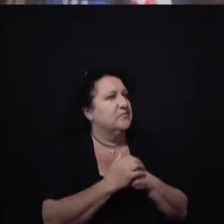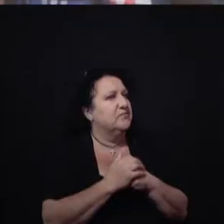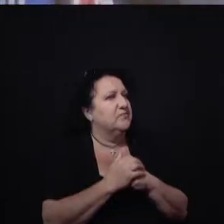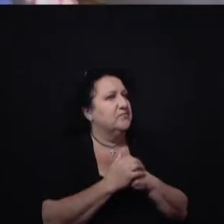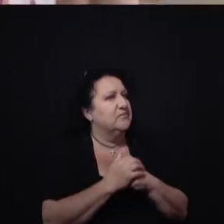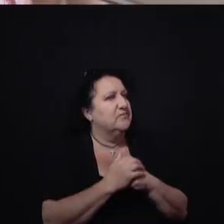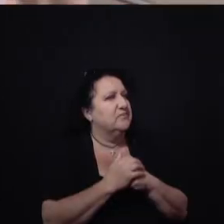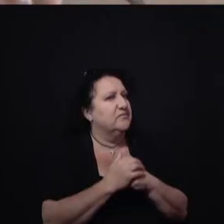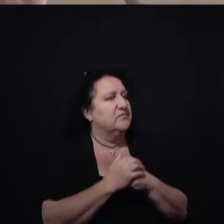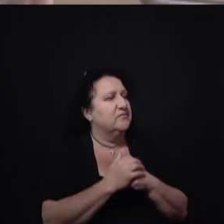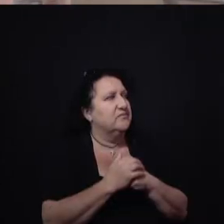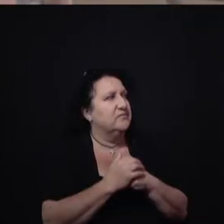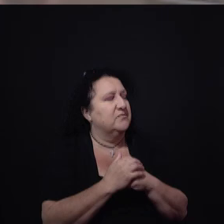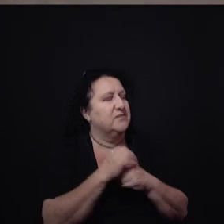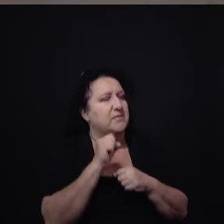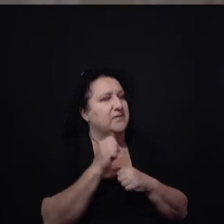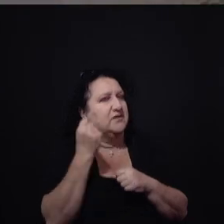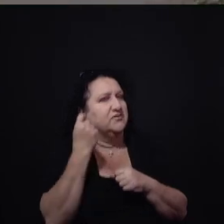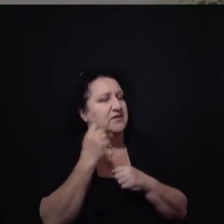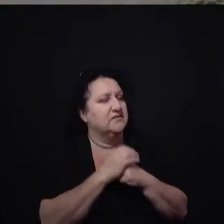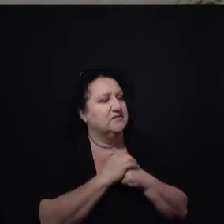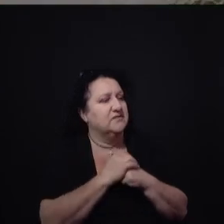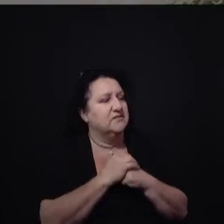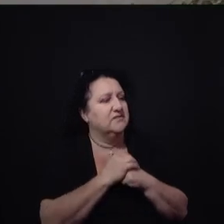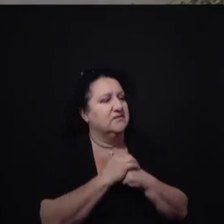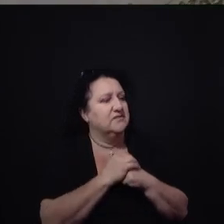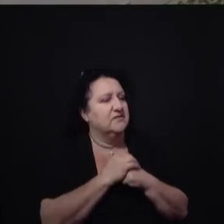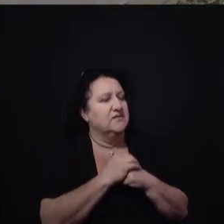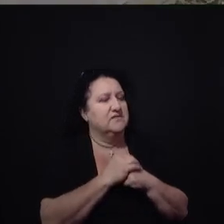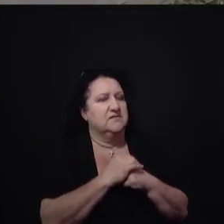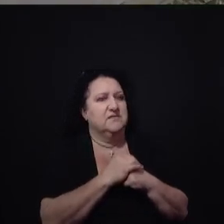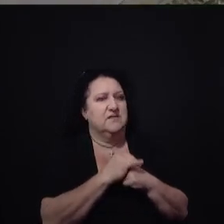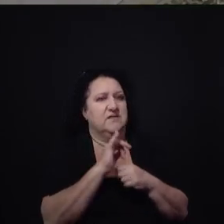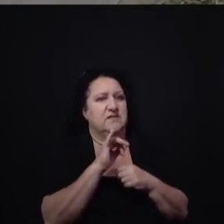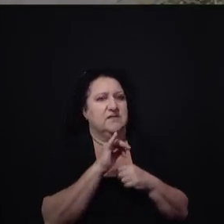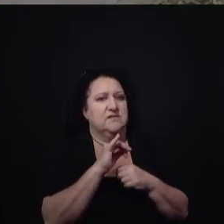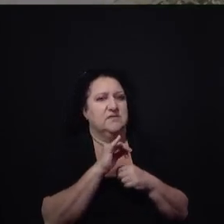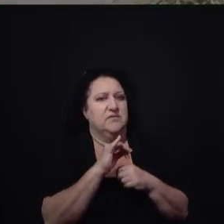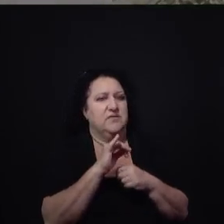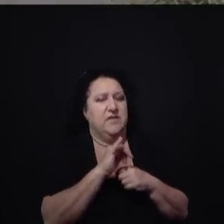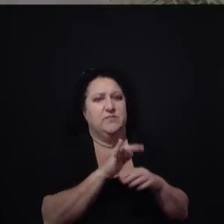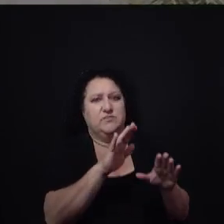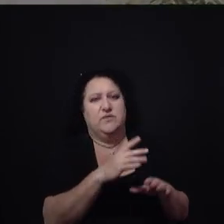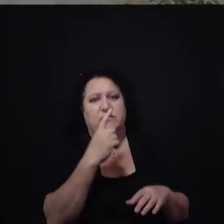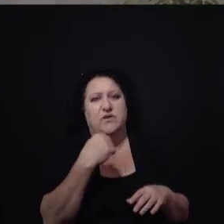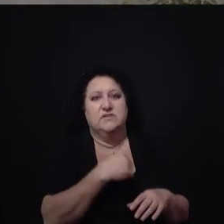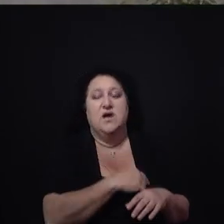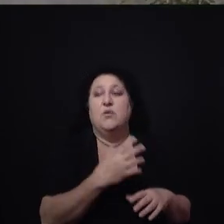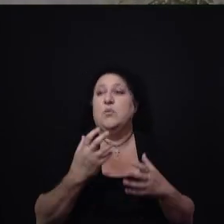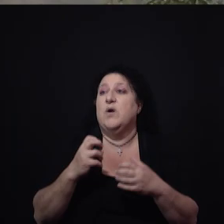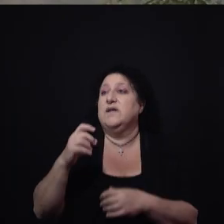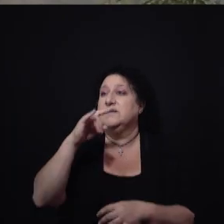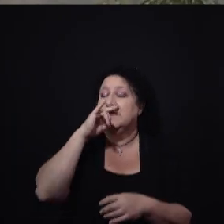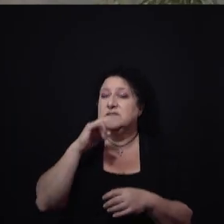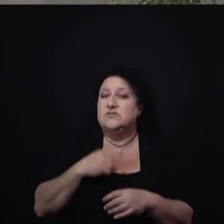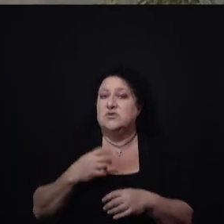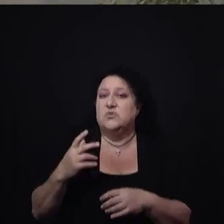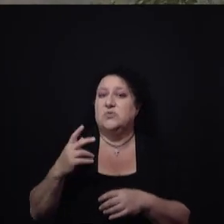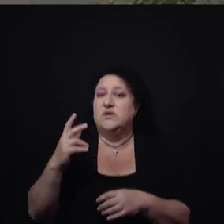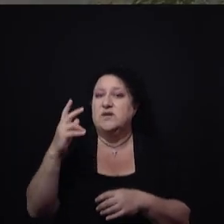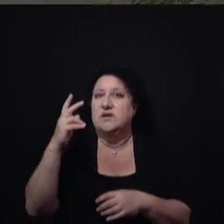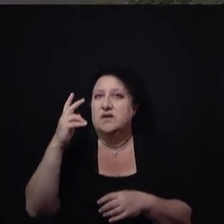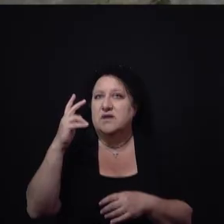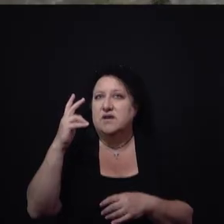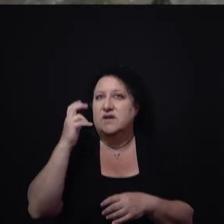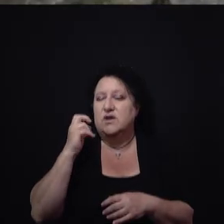an honor for us. They want these kids to hear the word of God and to hear the name of Jesus Christ. And that is